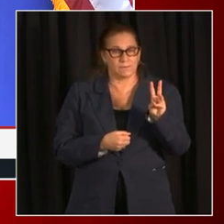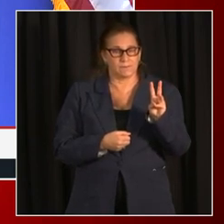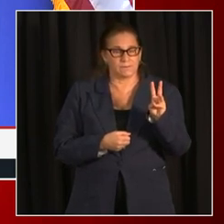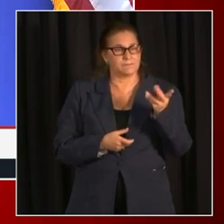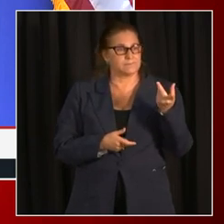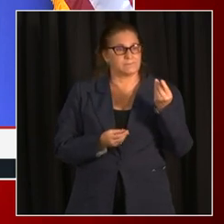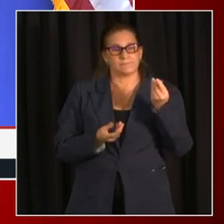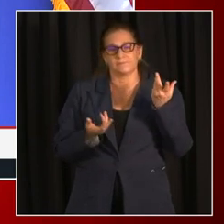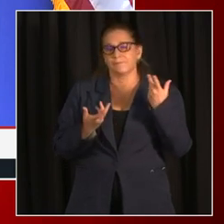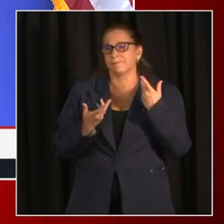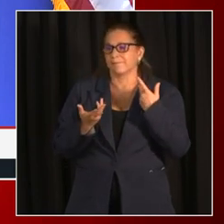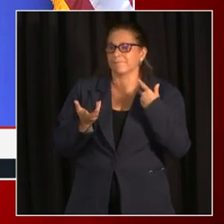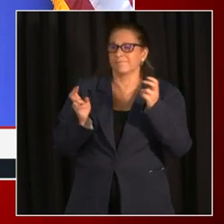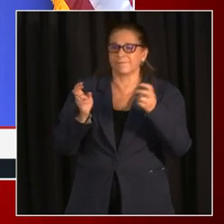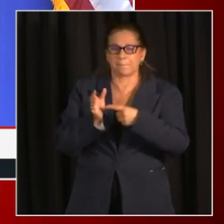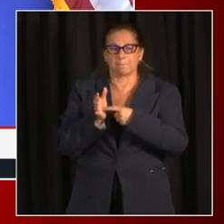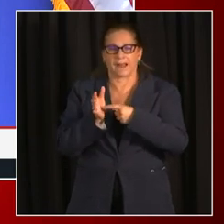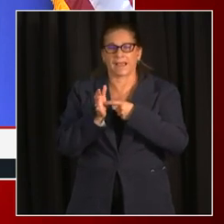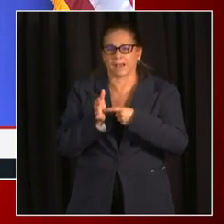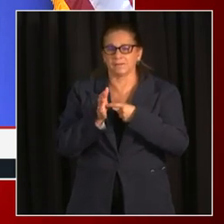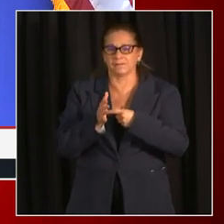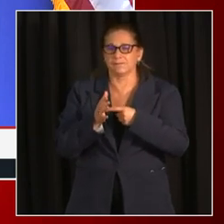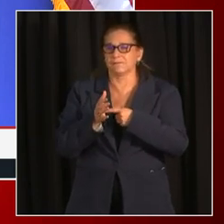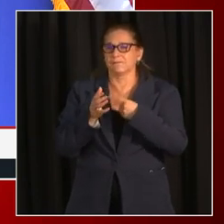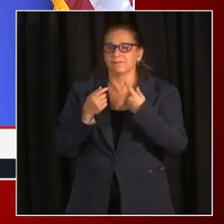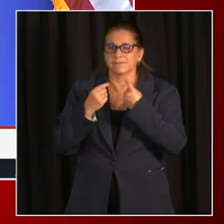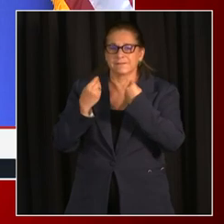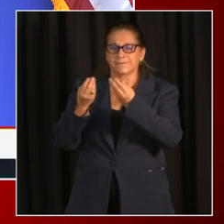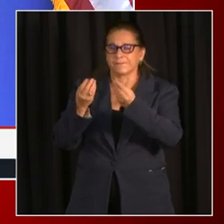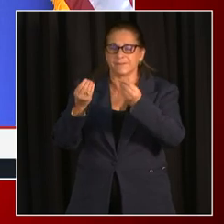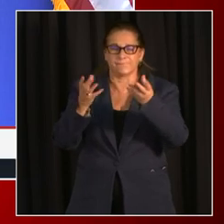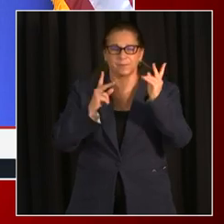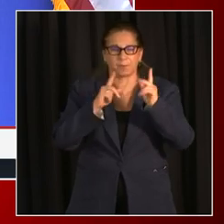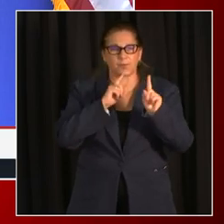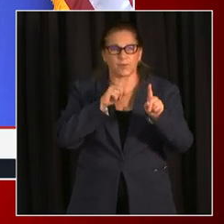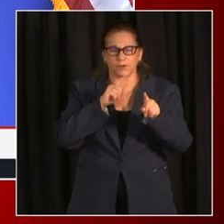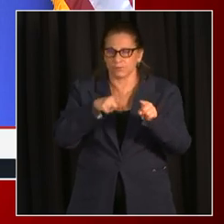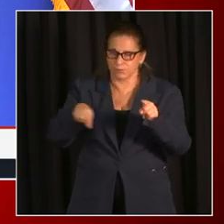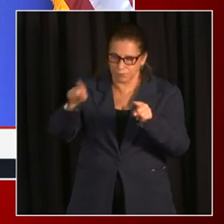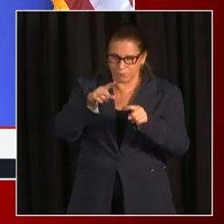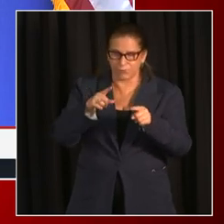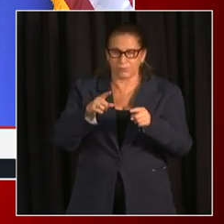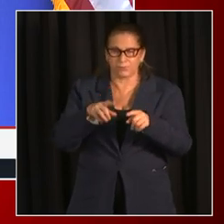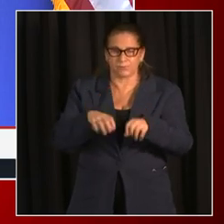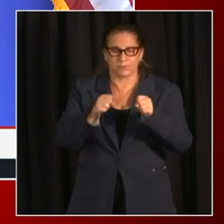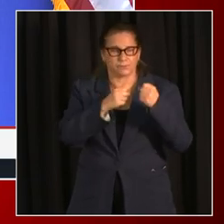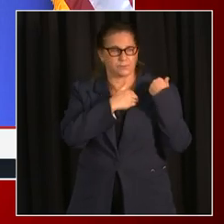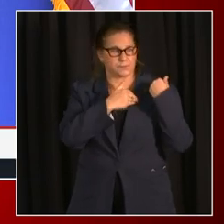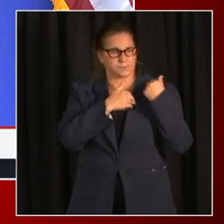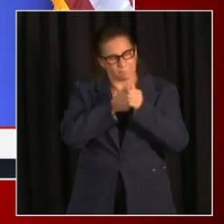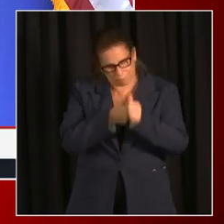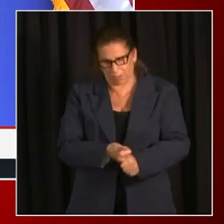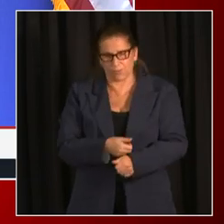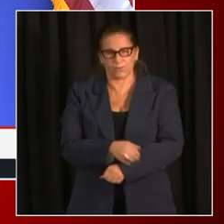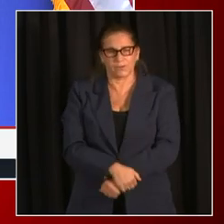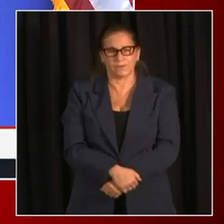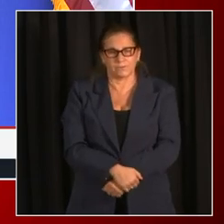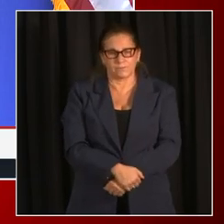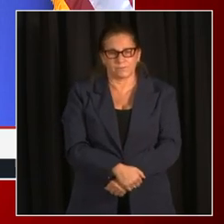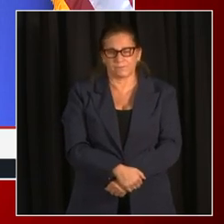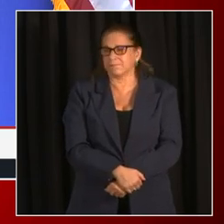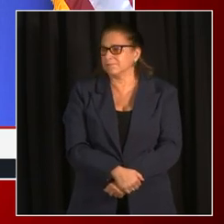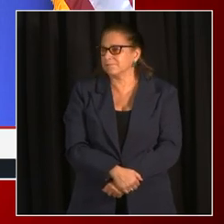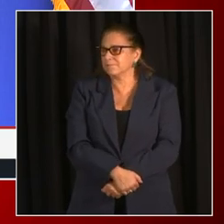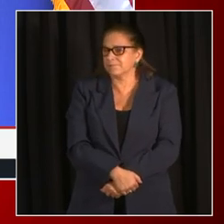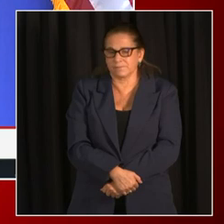would have to be in violation of that order, and then they wouldn't be issued any civil penalties or fines as a function of that. Now, I'm blanking on the